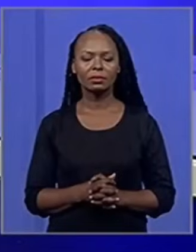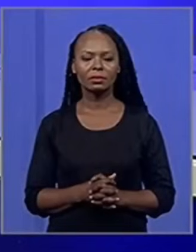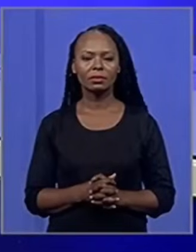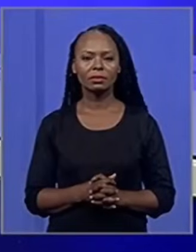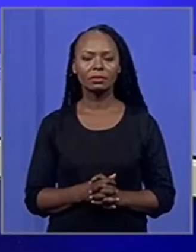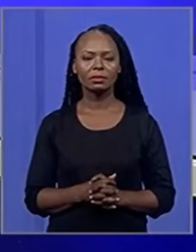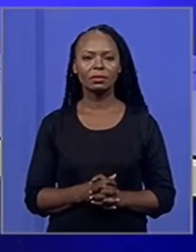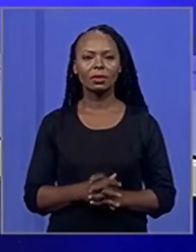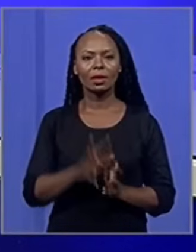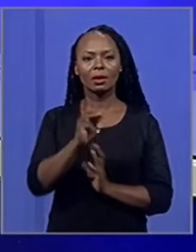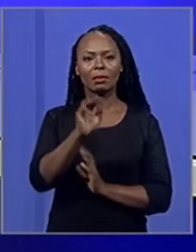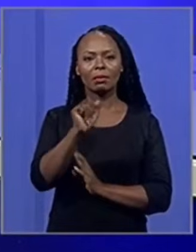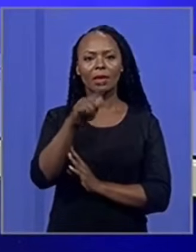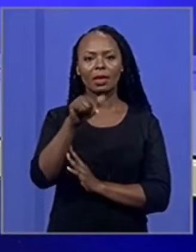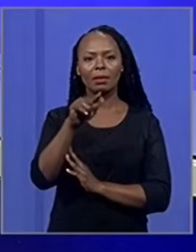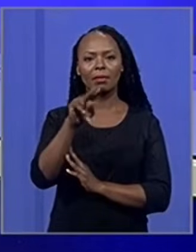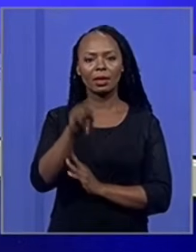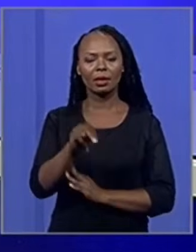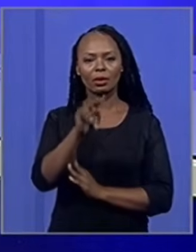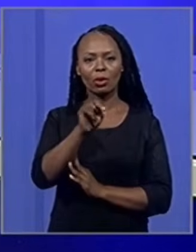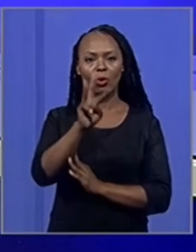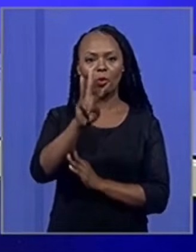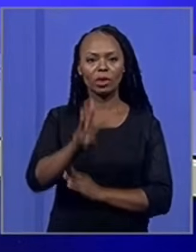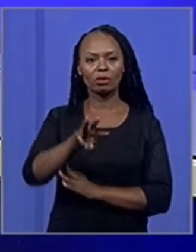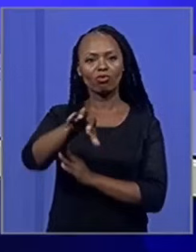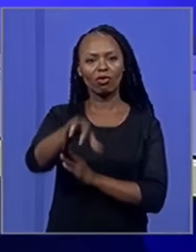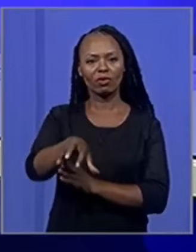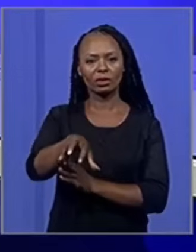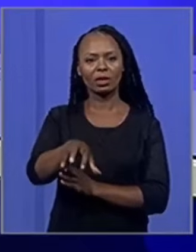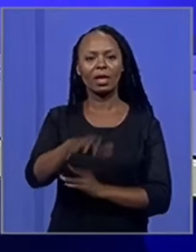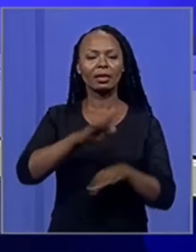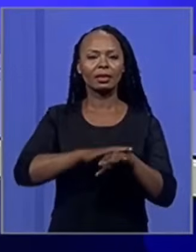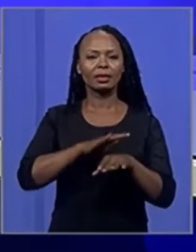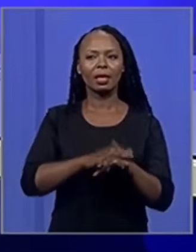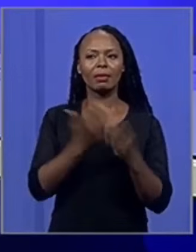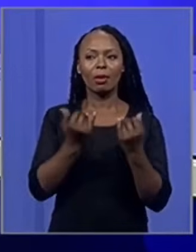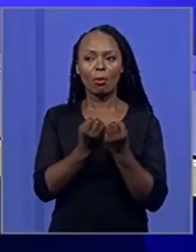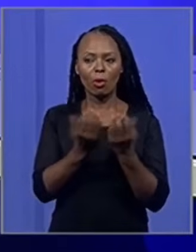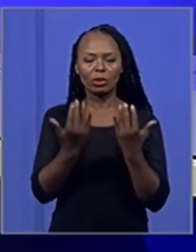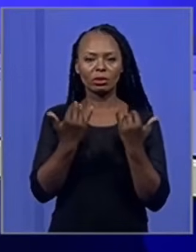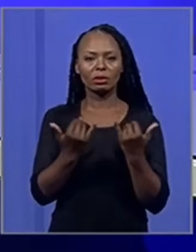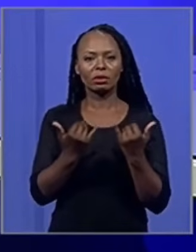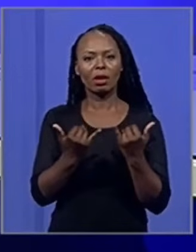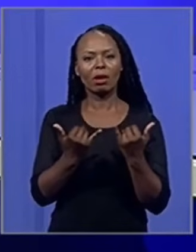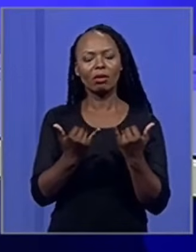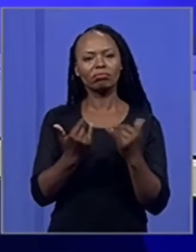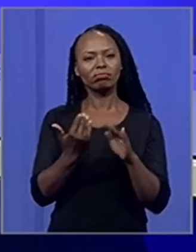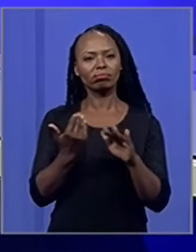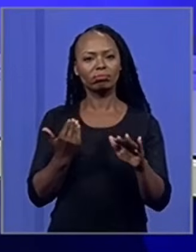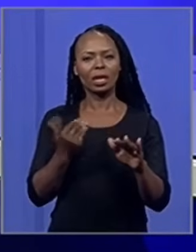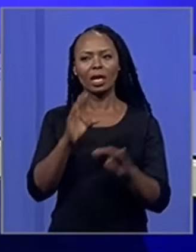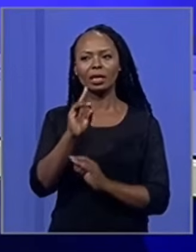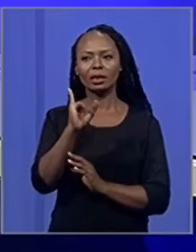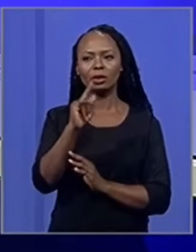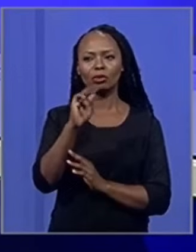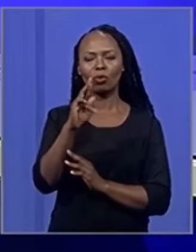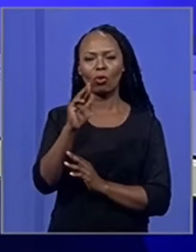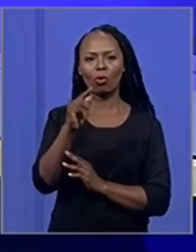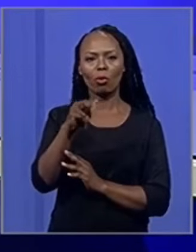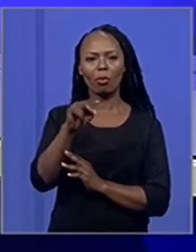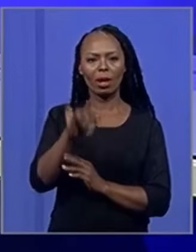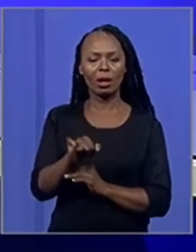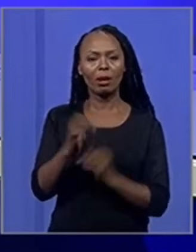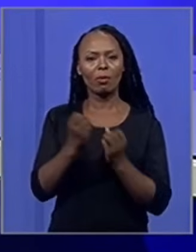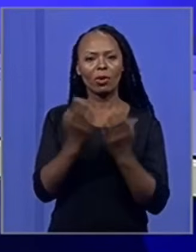Kwa Makapanstad kwa Northwest ke nako ele ya diphariti tse di itsegeng jaaka diturupa e leng se se